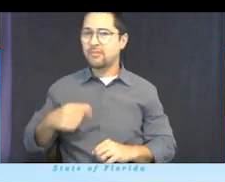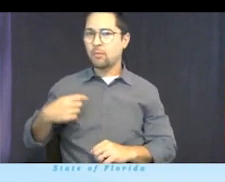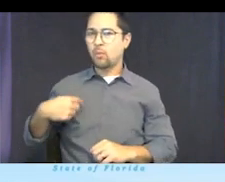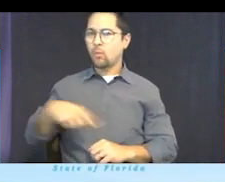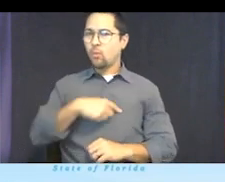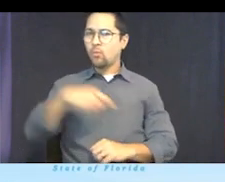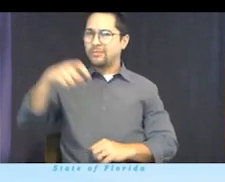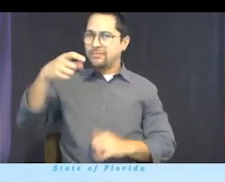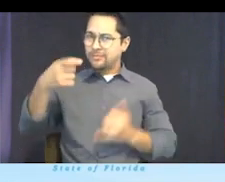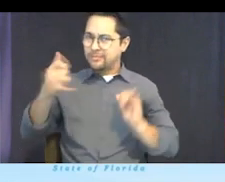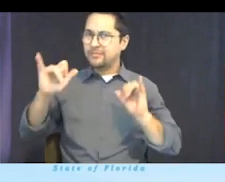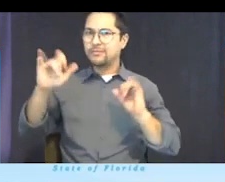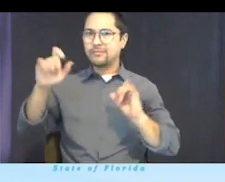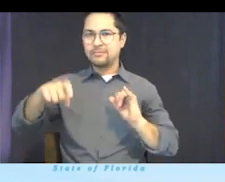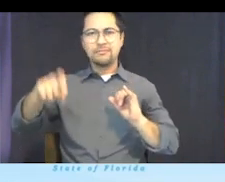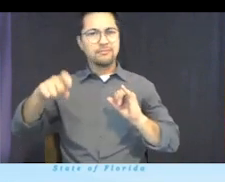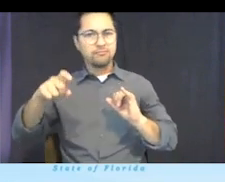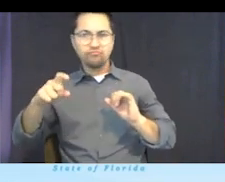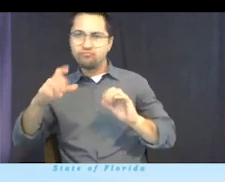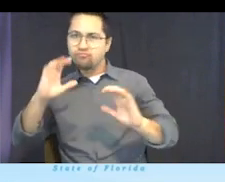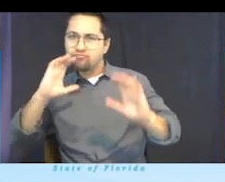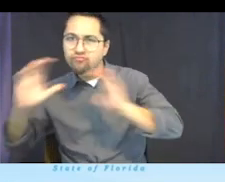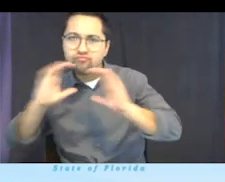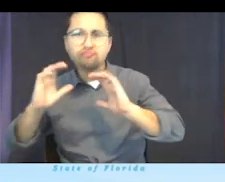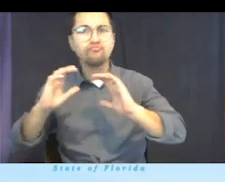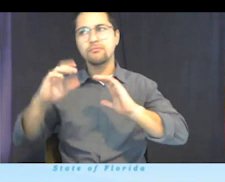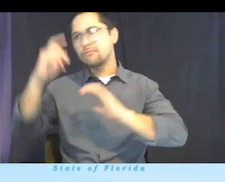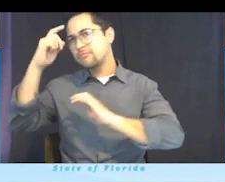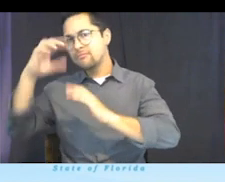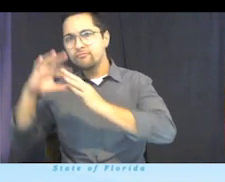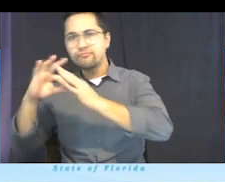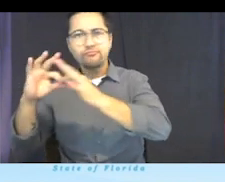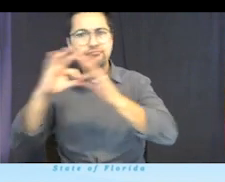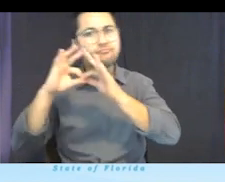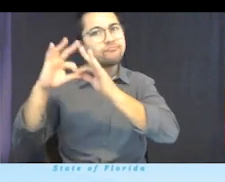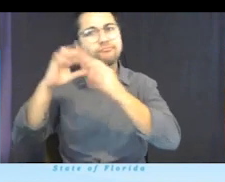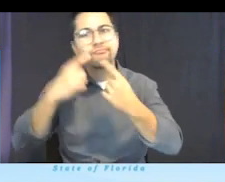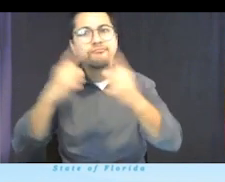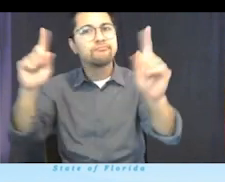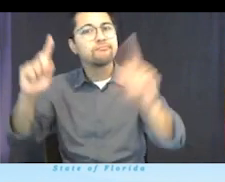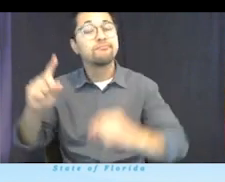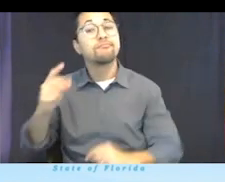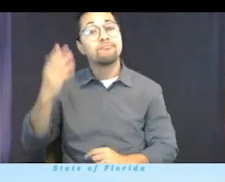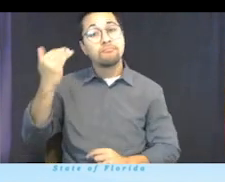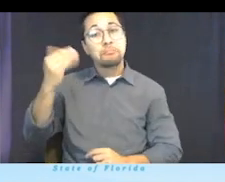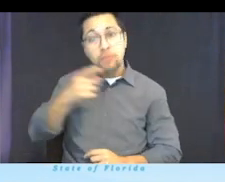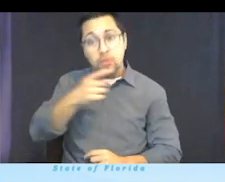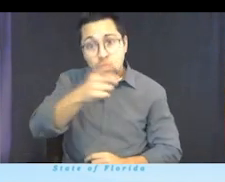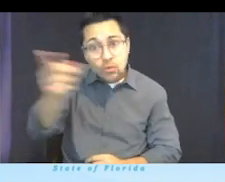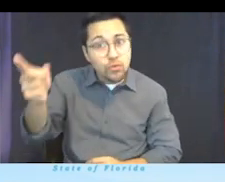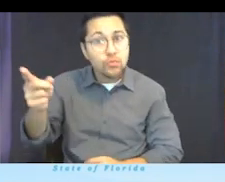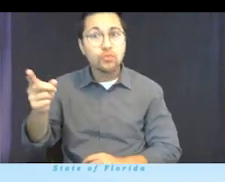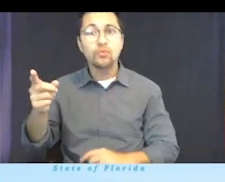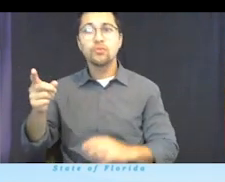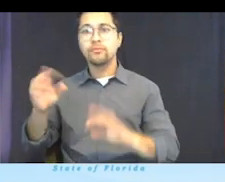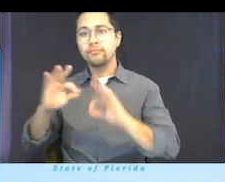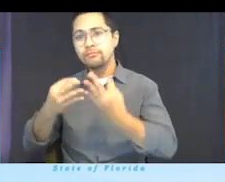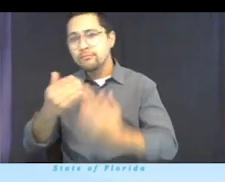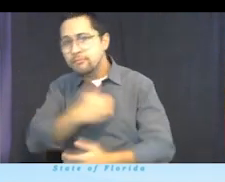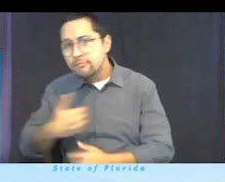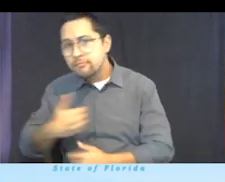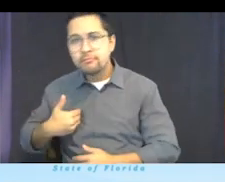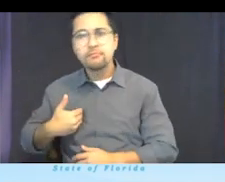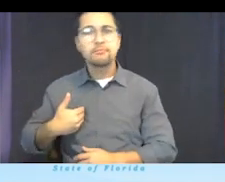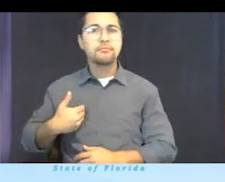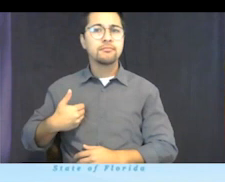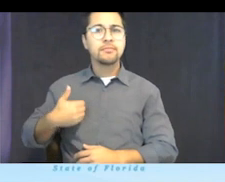able to collaborate and communicate effectively so that you, family members, you self-advocates,